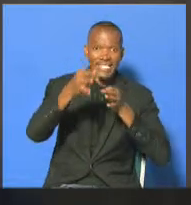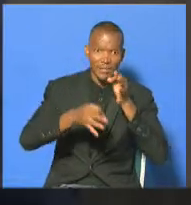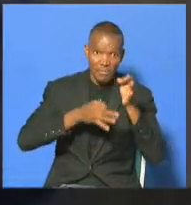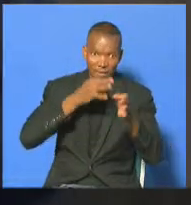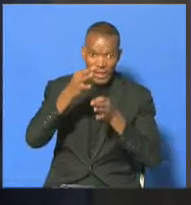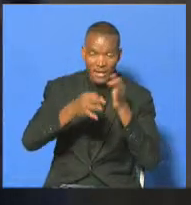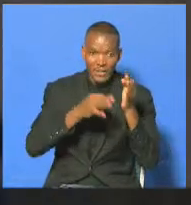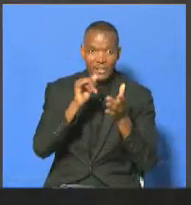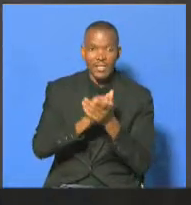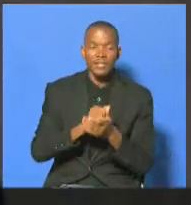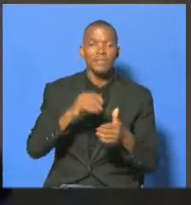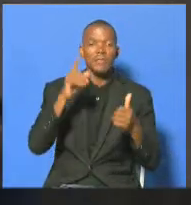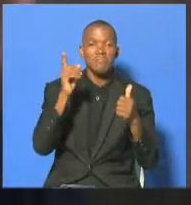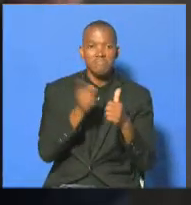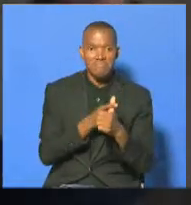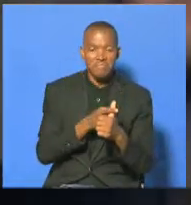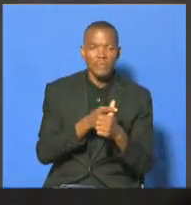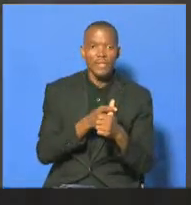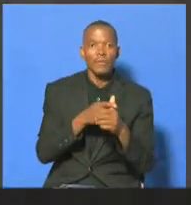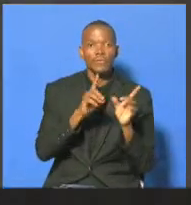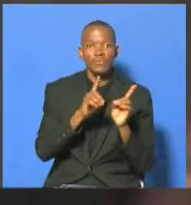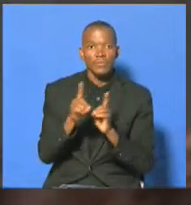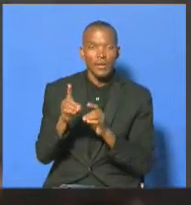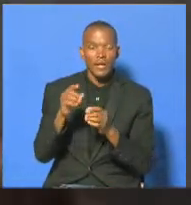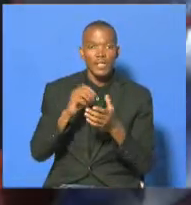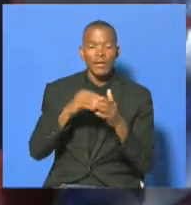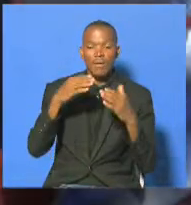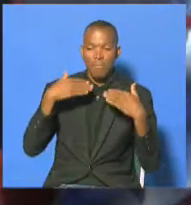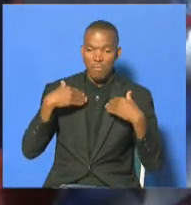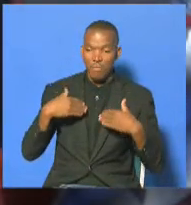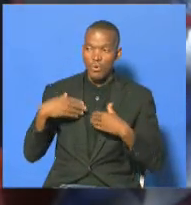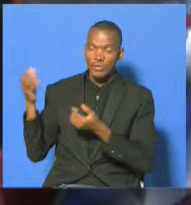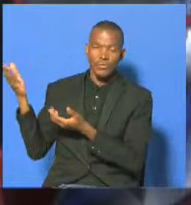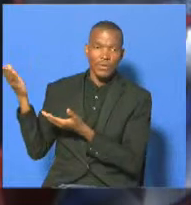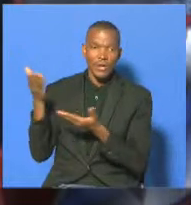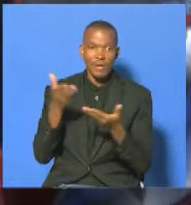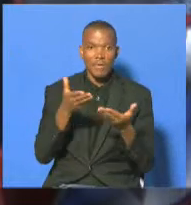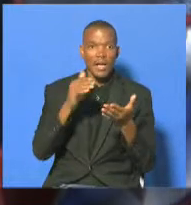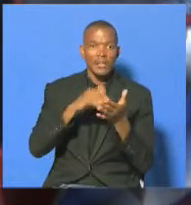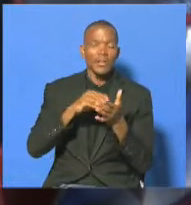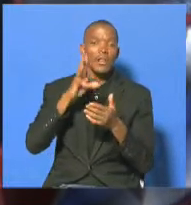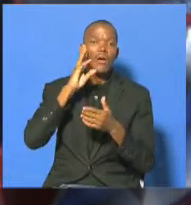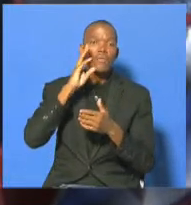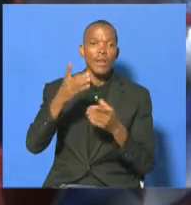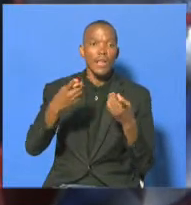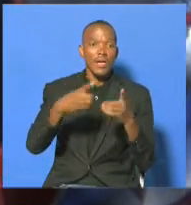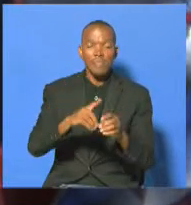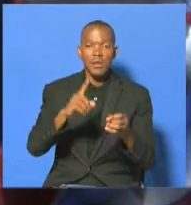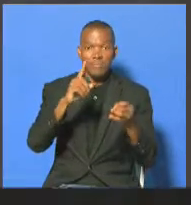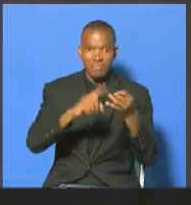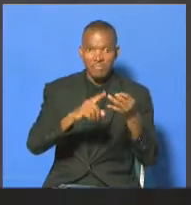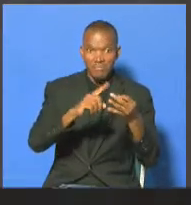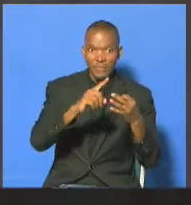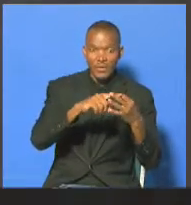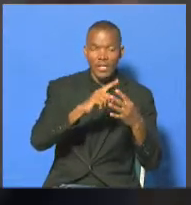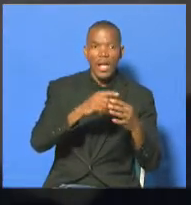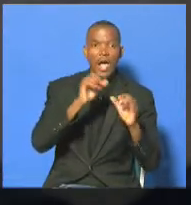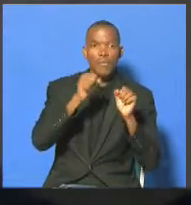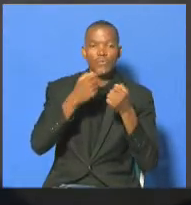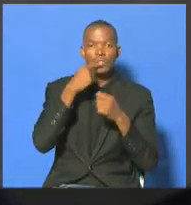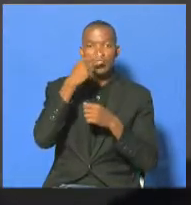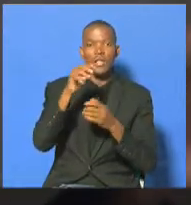gore ba gaiso go ntse jana ha di re paditla go tla diragala jana mme nka le tlhomamisetsa